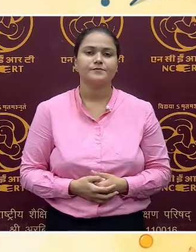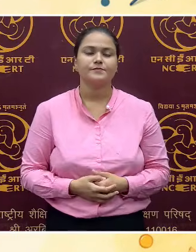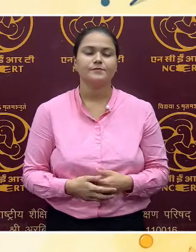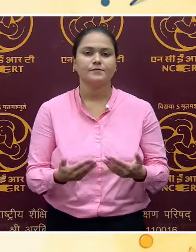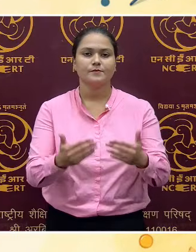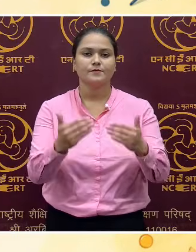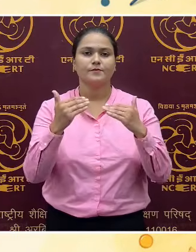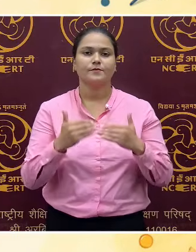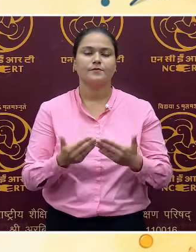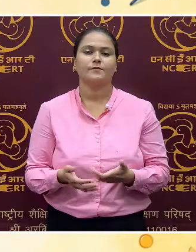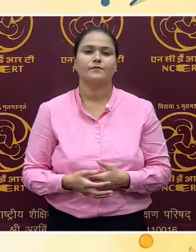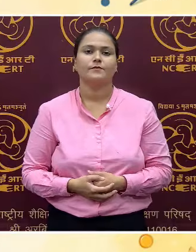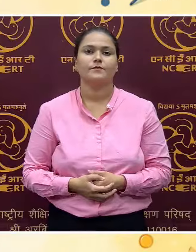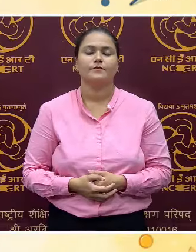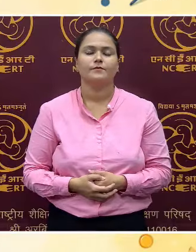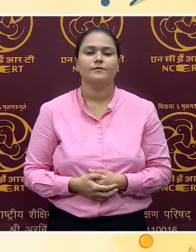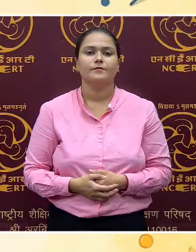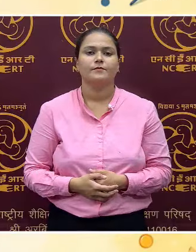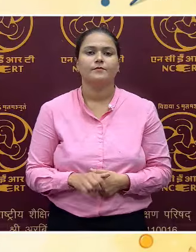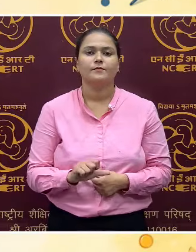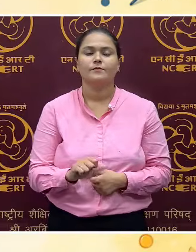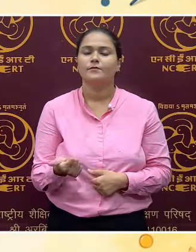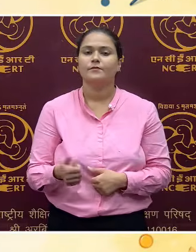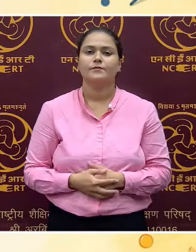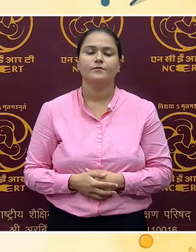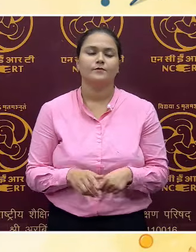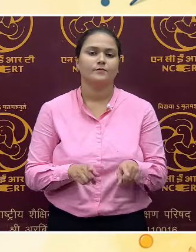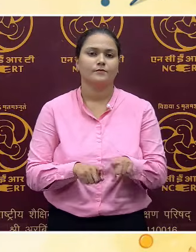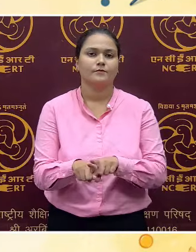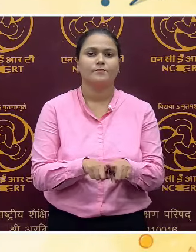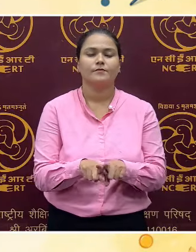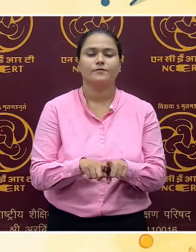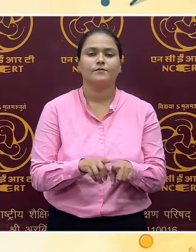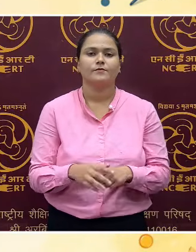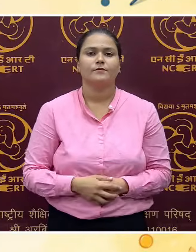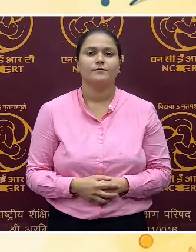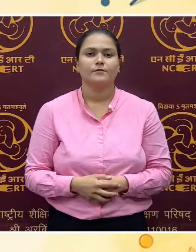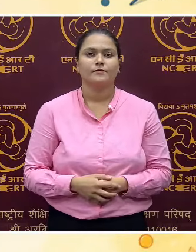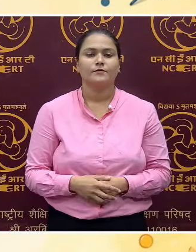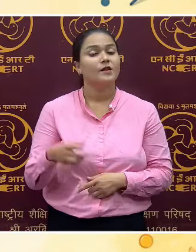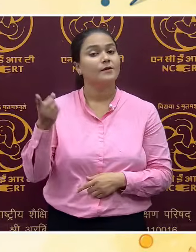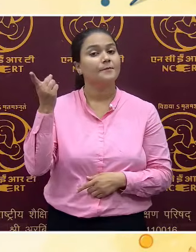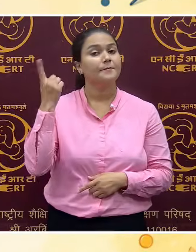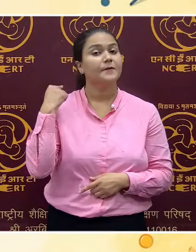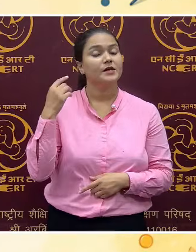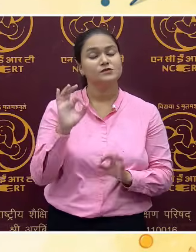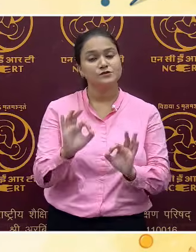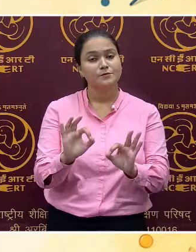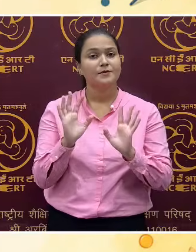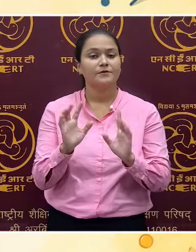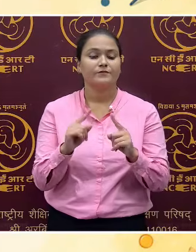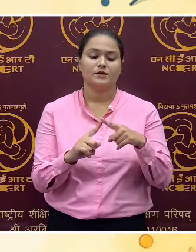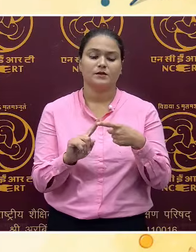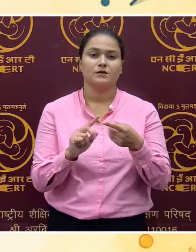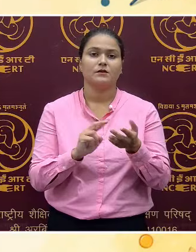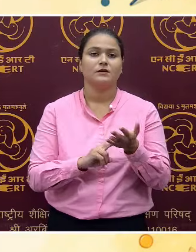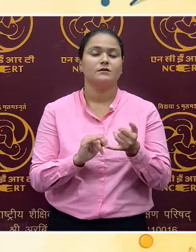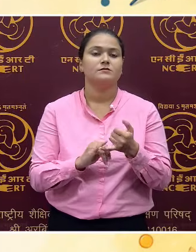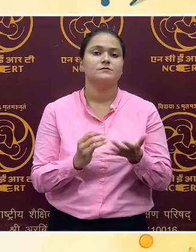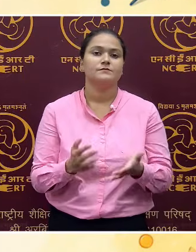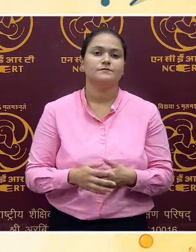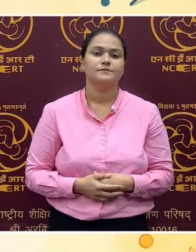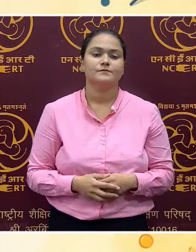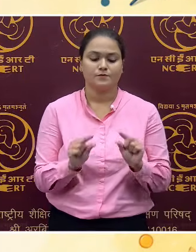Next, let's try some other form of tense. So for example, past perfect tense. Okay. So